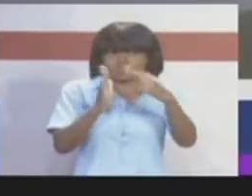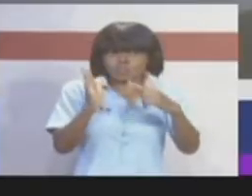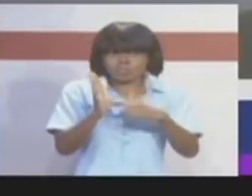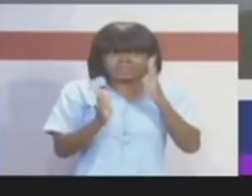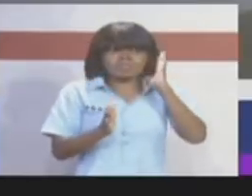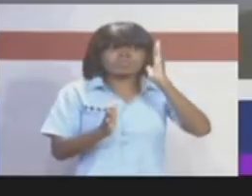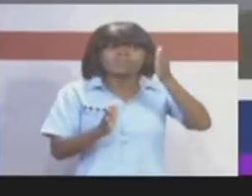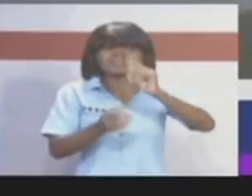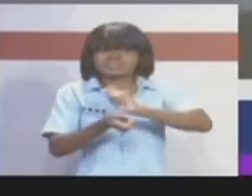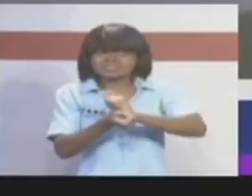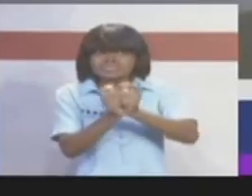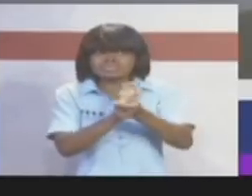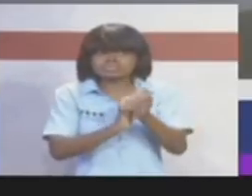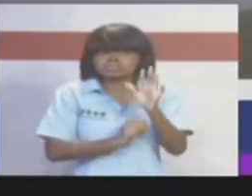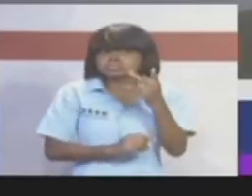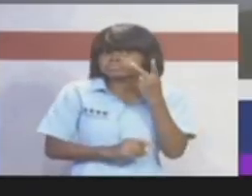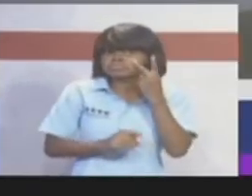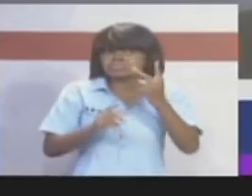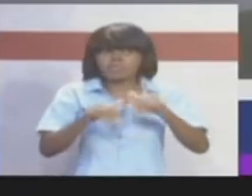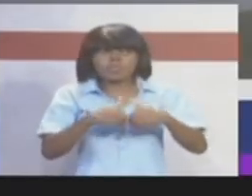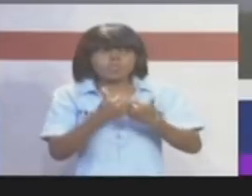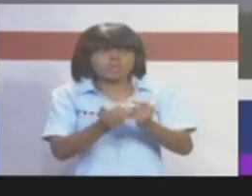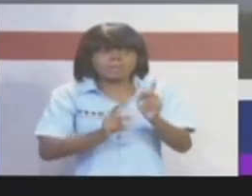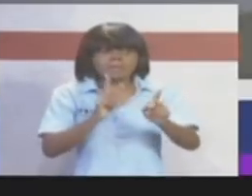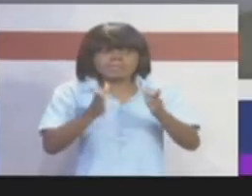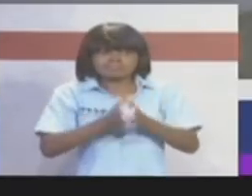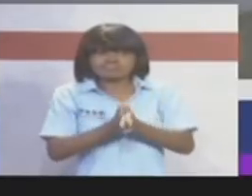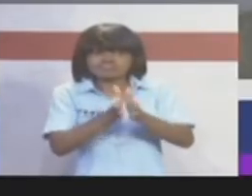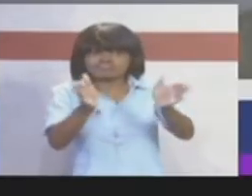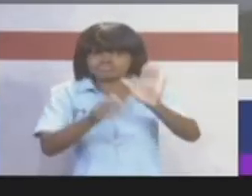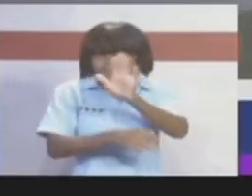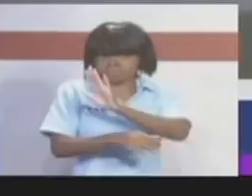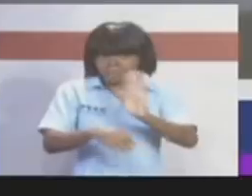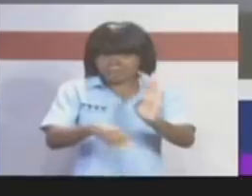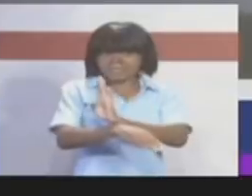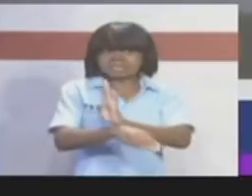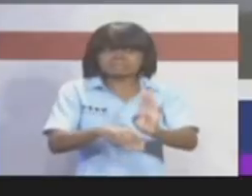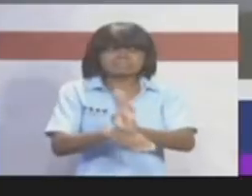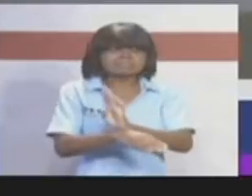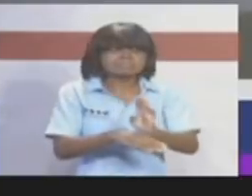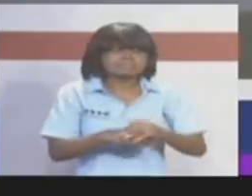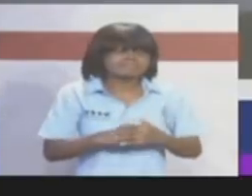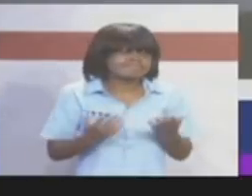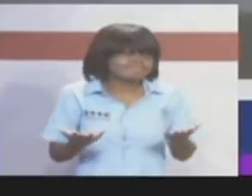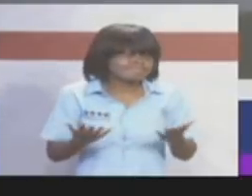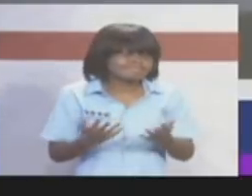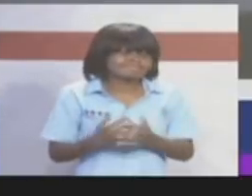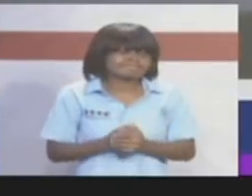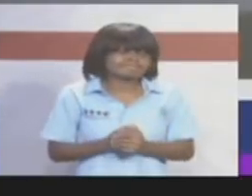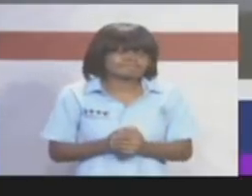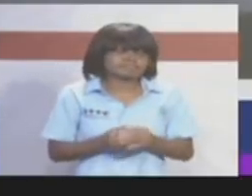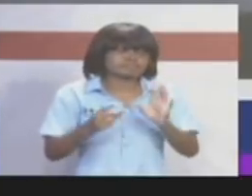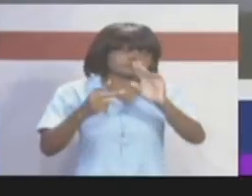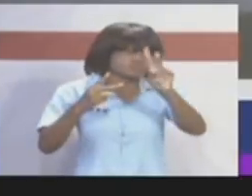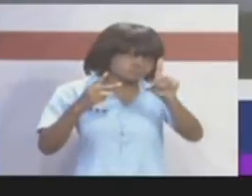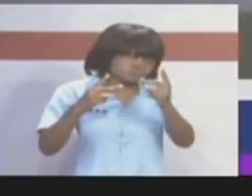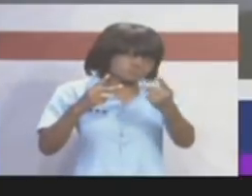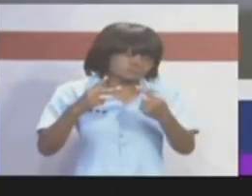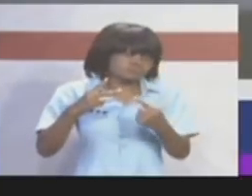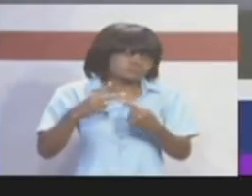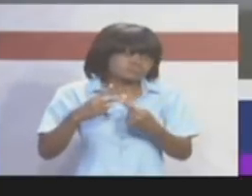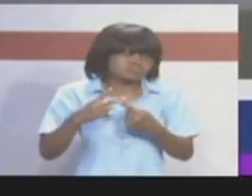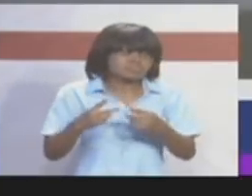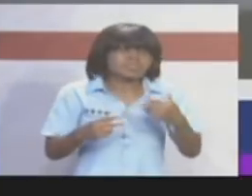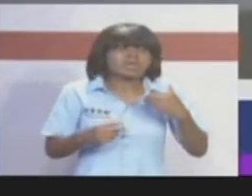their businesses or even adjust the fines? And my second question is, on social media, I saw that